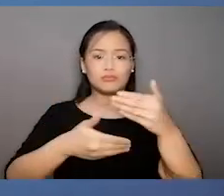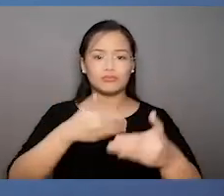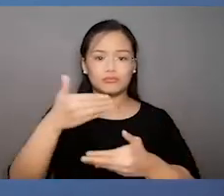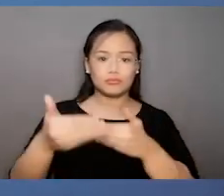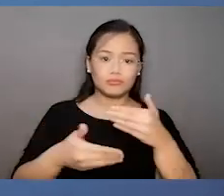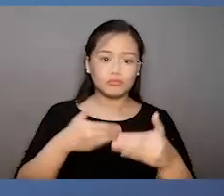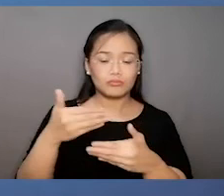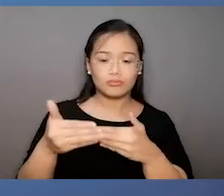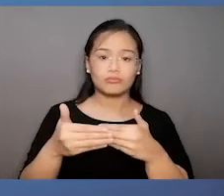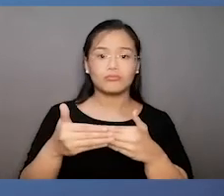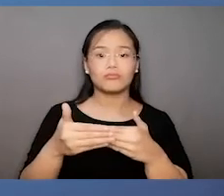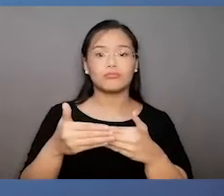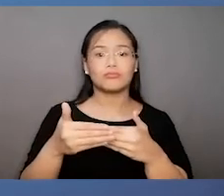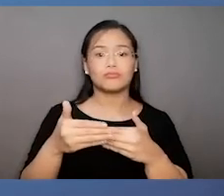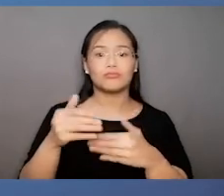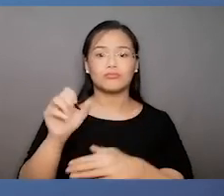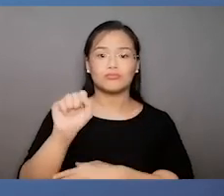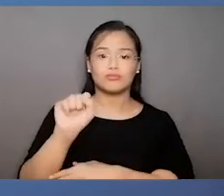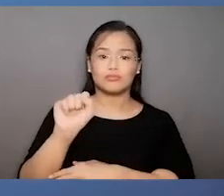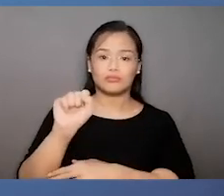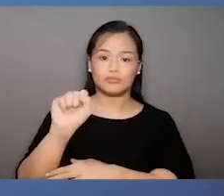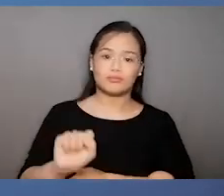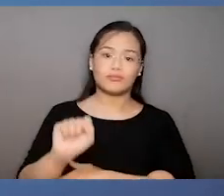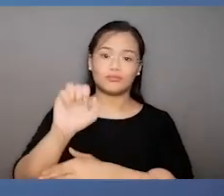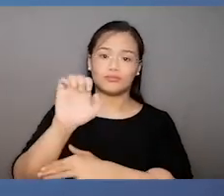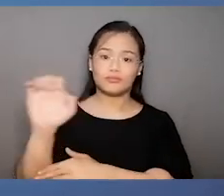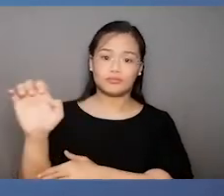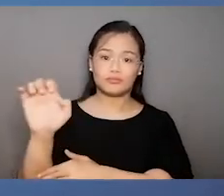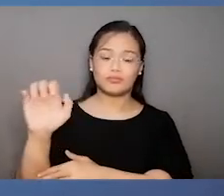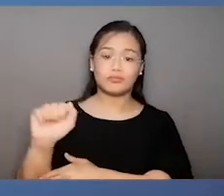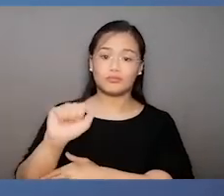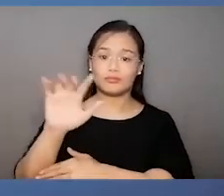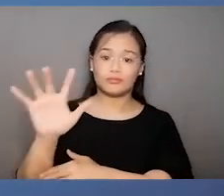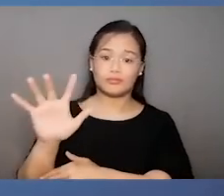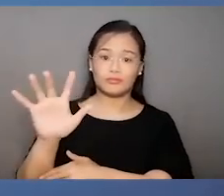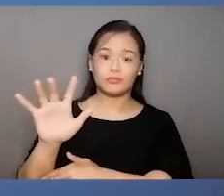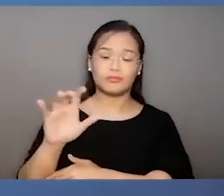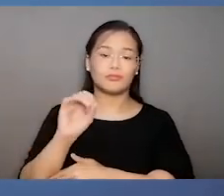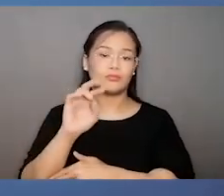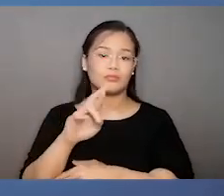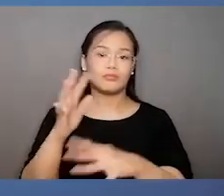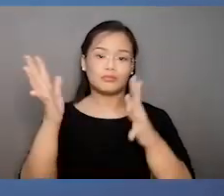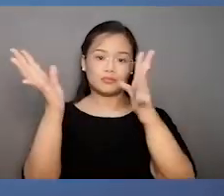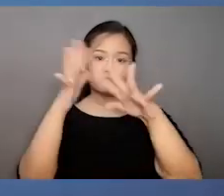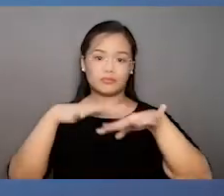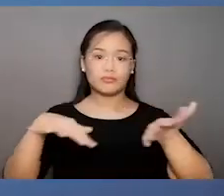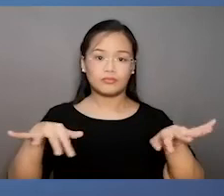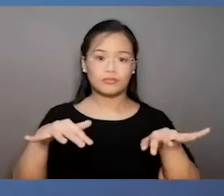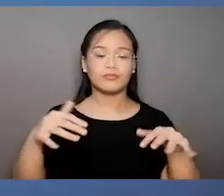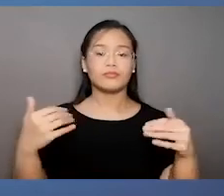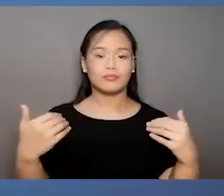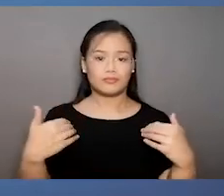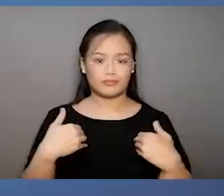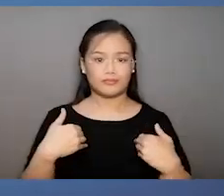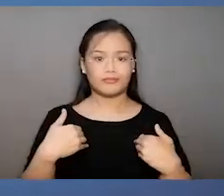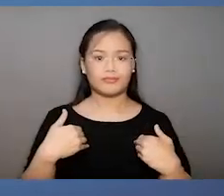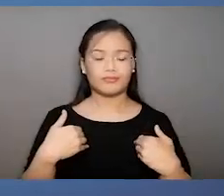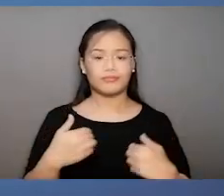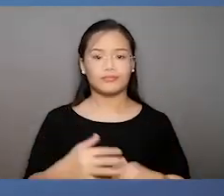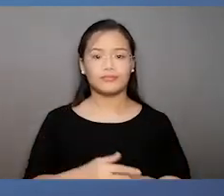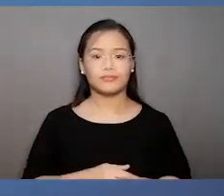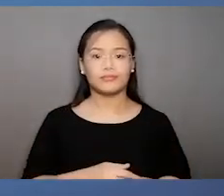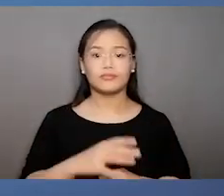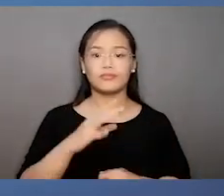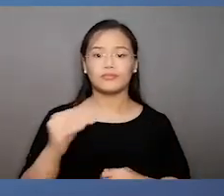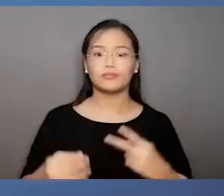fledgling mechanism in Southeast Asia, particularly in ASEAN, or Association of Southeast Asian Nations. And we have